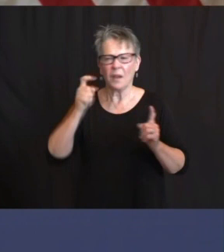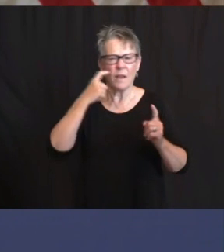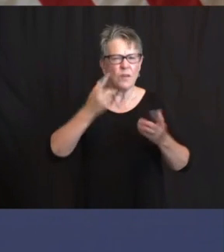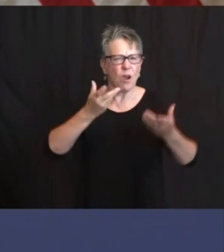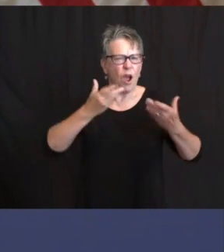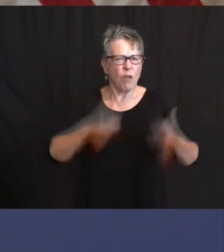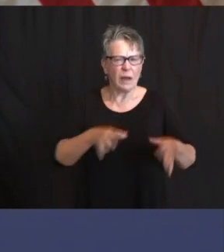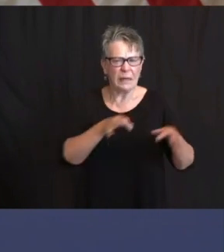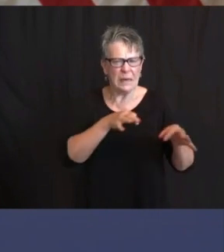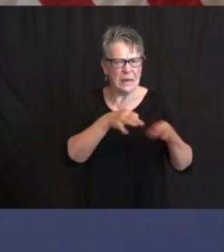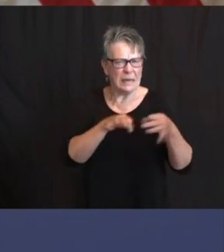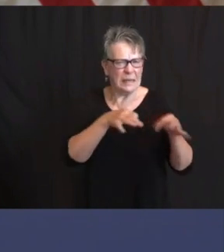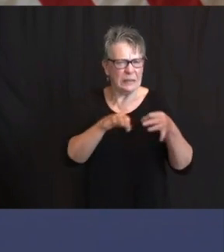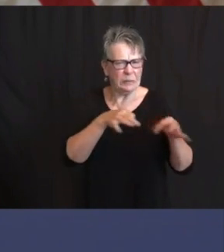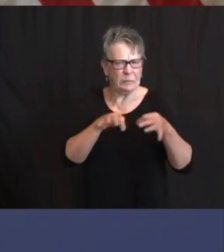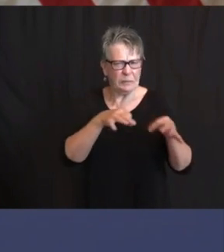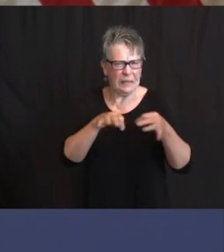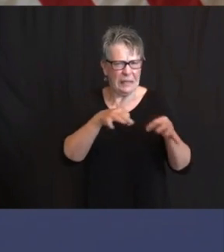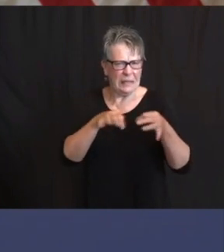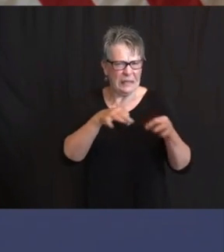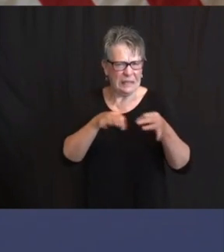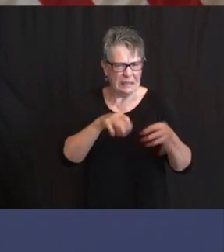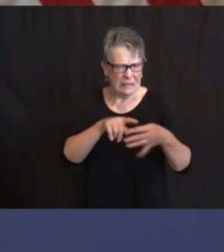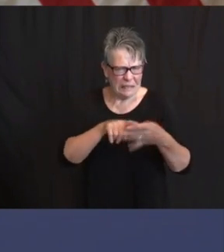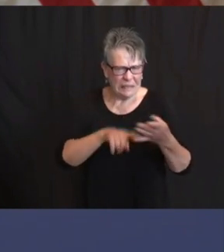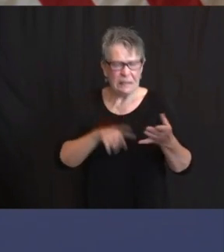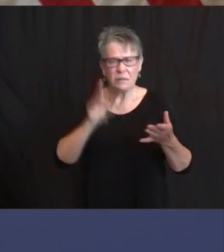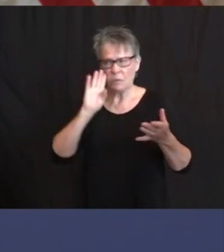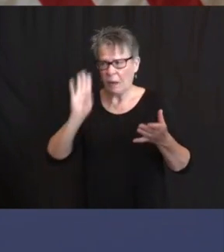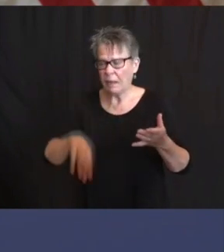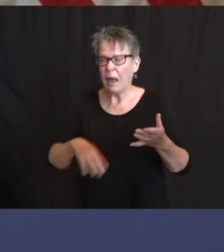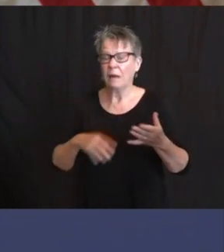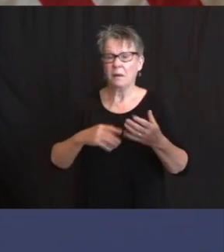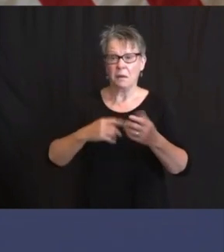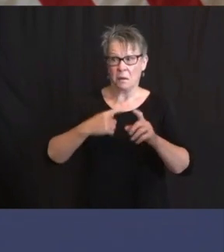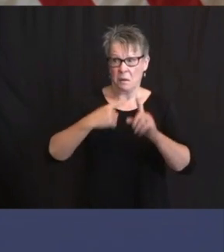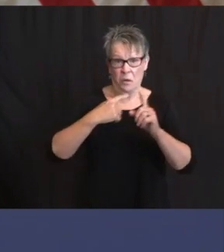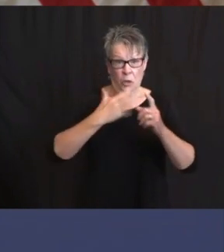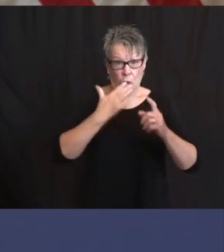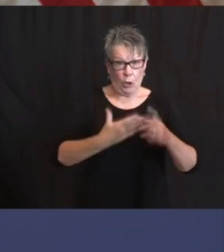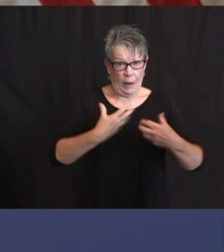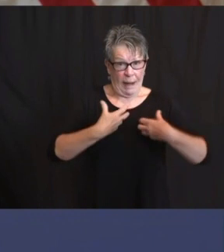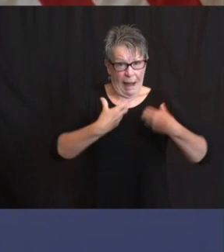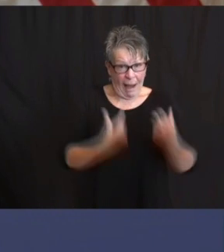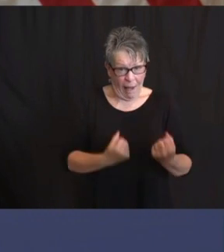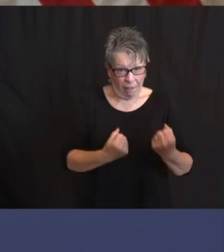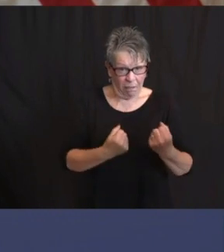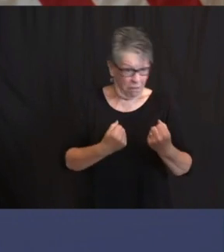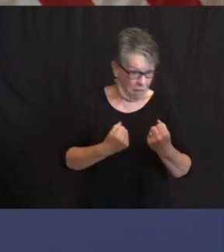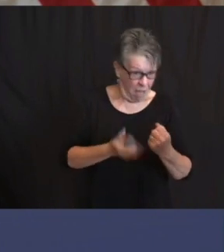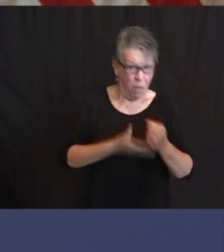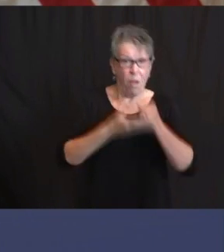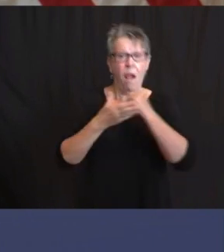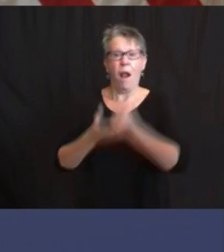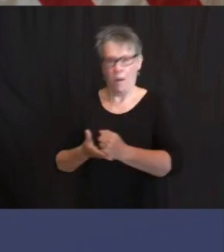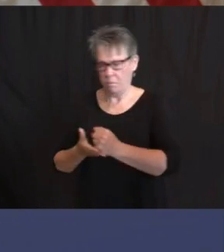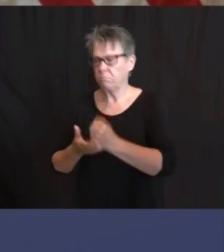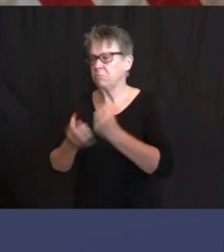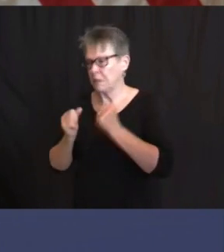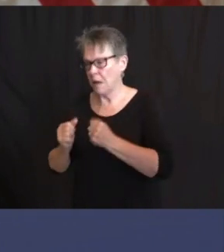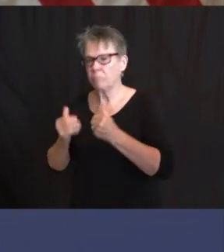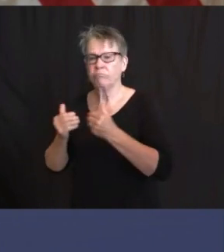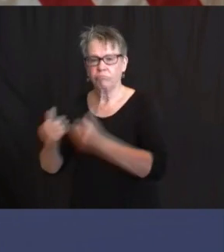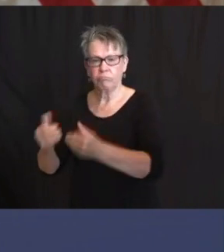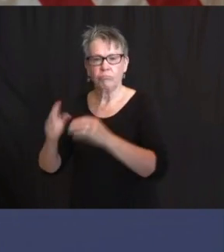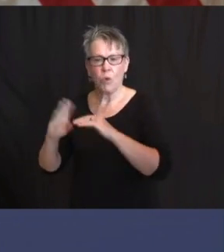trends have allowed New Jersey to enter to the state's stage 2 in our road back to our new normal. And I'm glad today